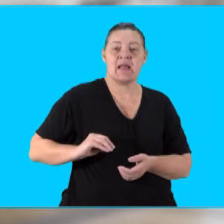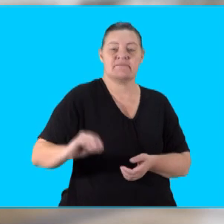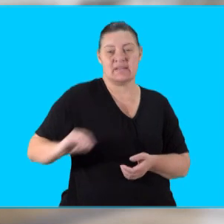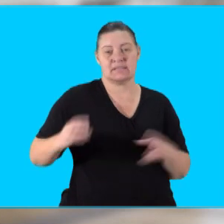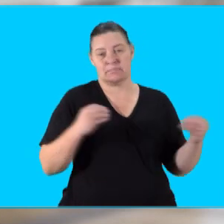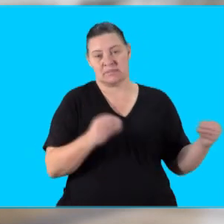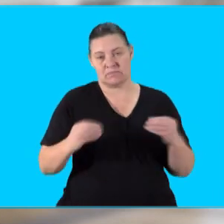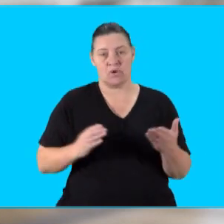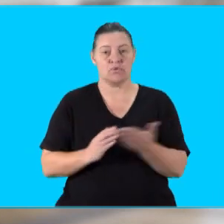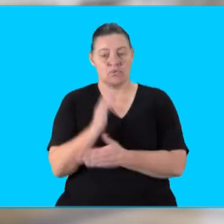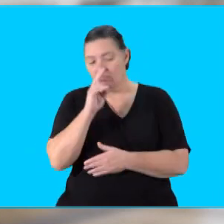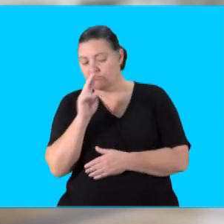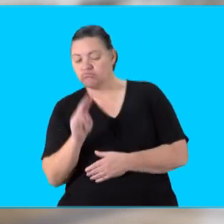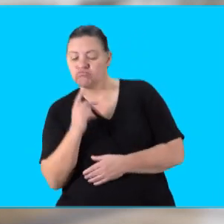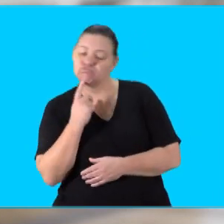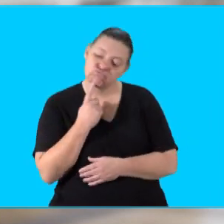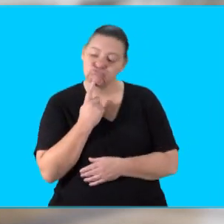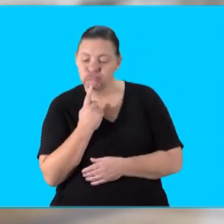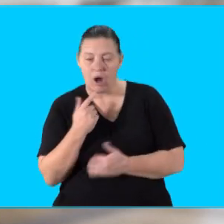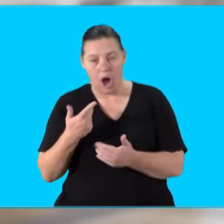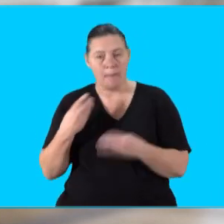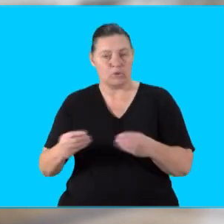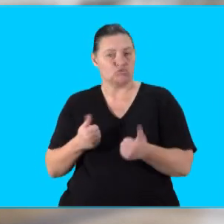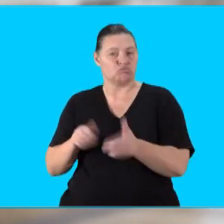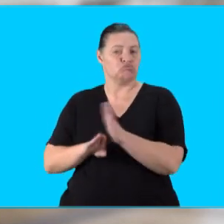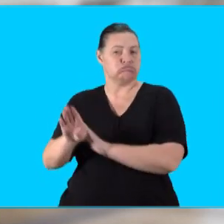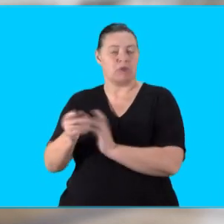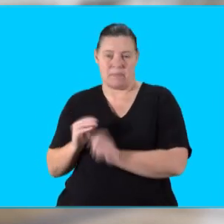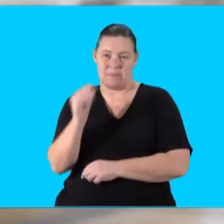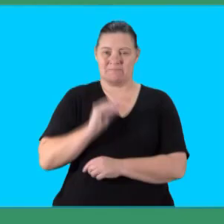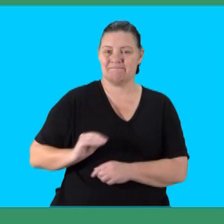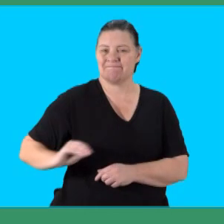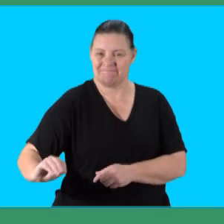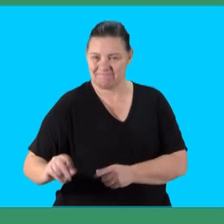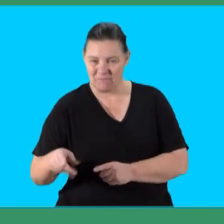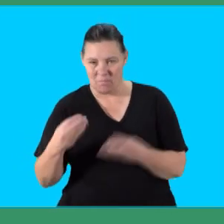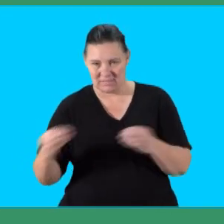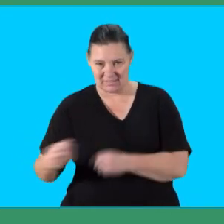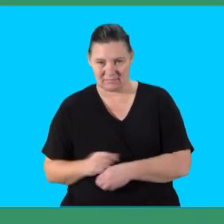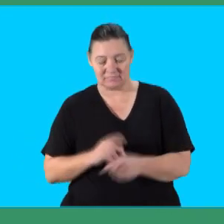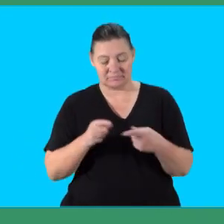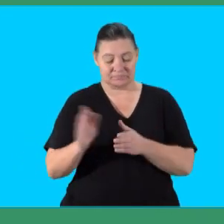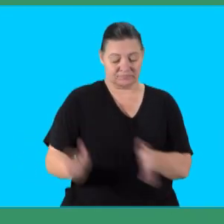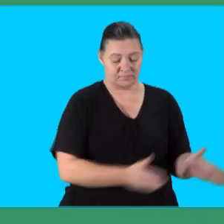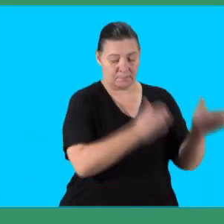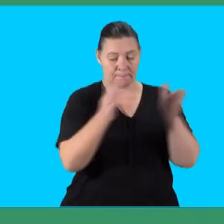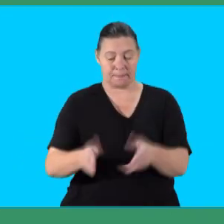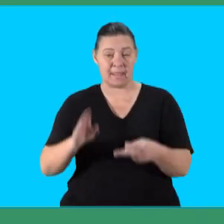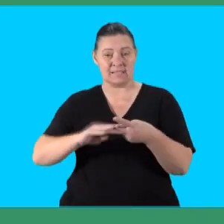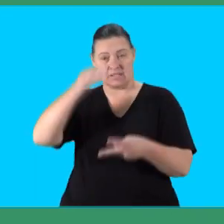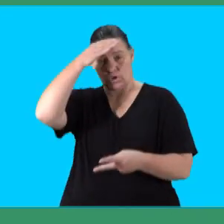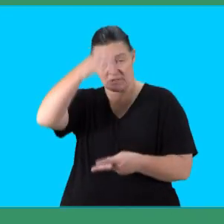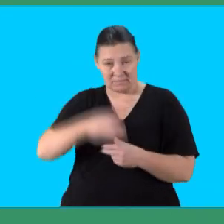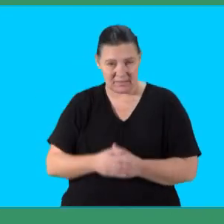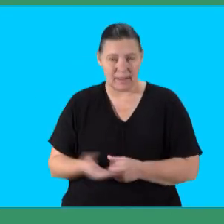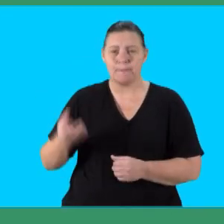business through seeing their audited financial statements. Now let's move on to the second concept, where we look at the benefits